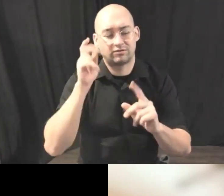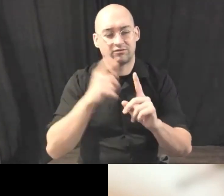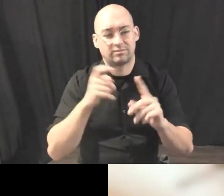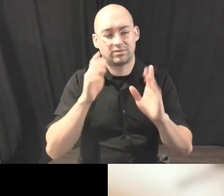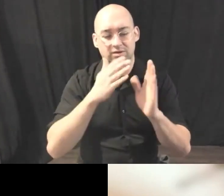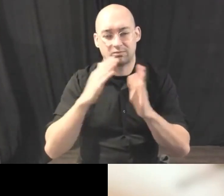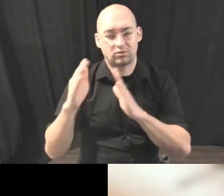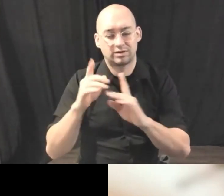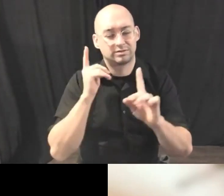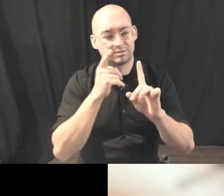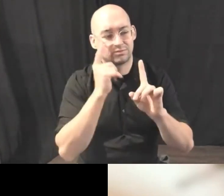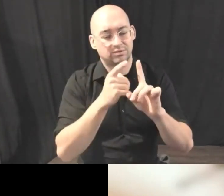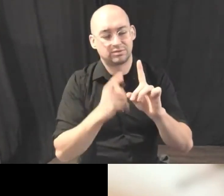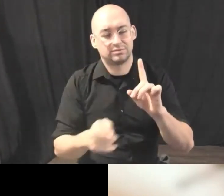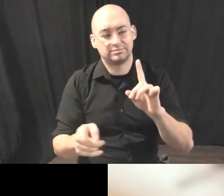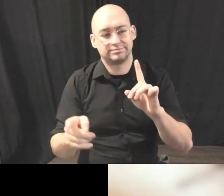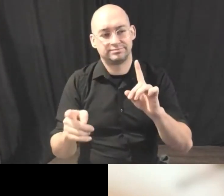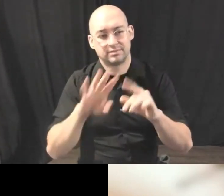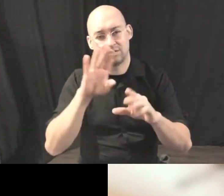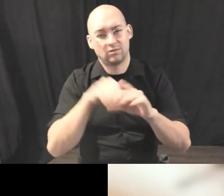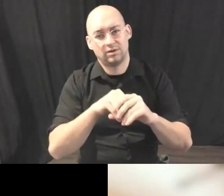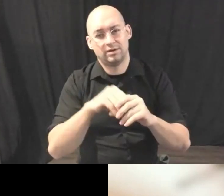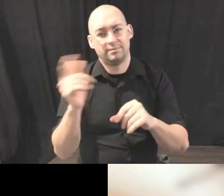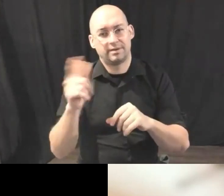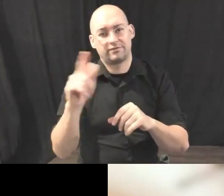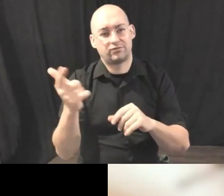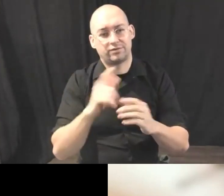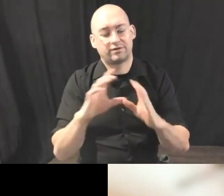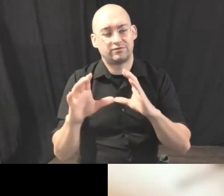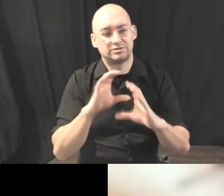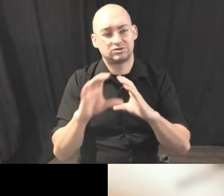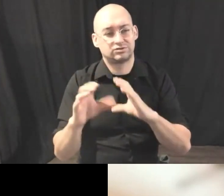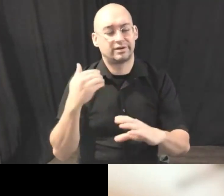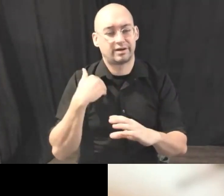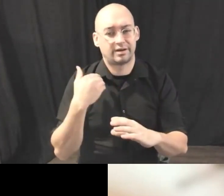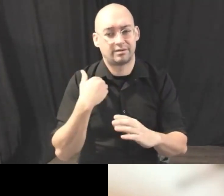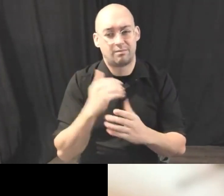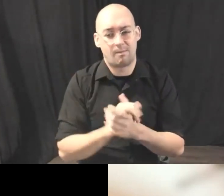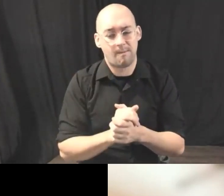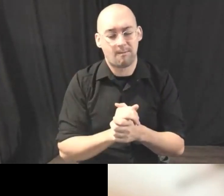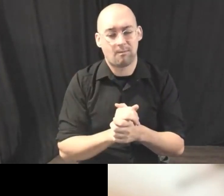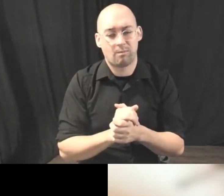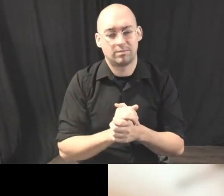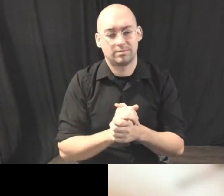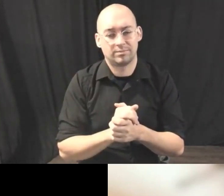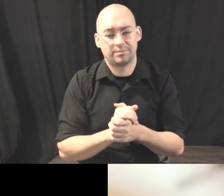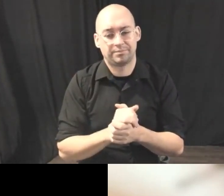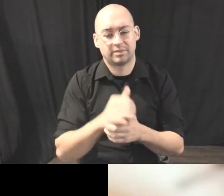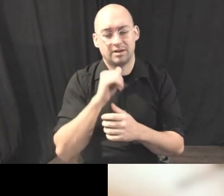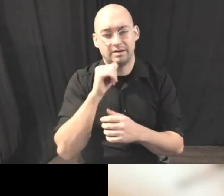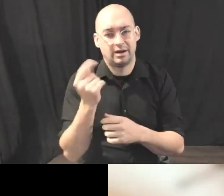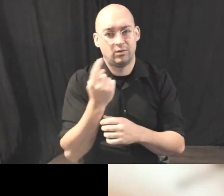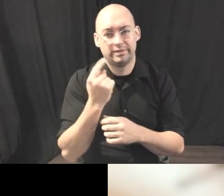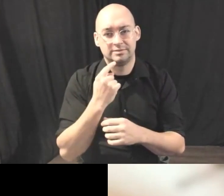it in part of the back and forth conversation that we've had. And so we're not just disappointed, but also